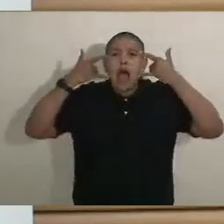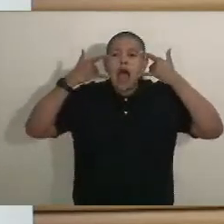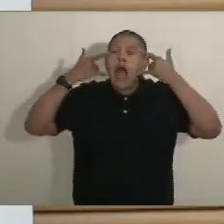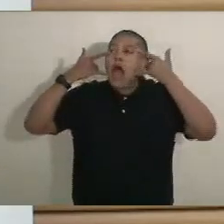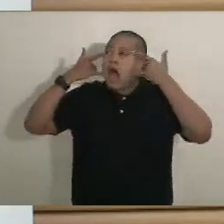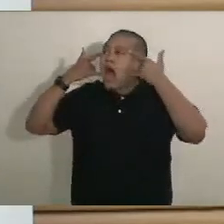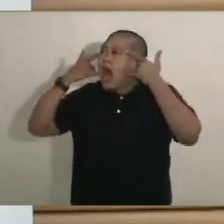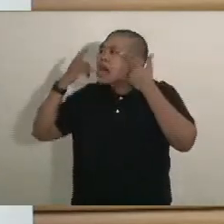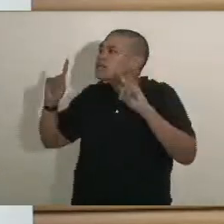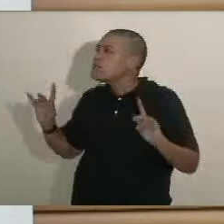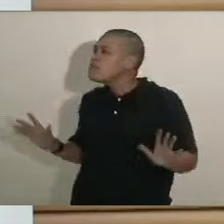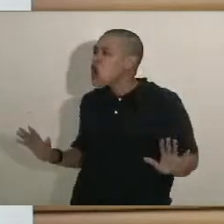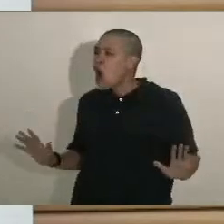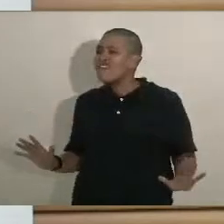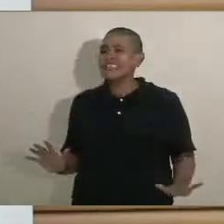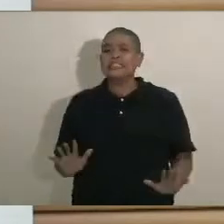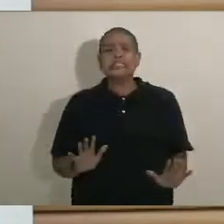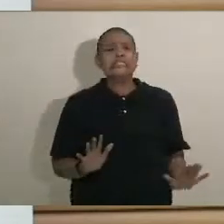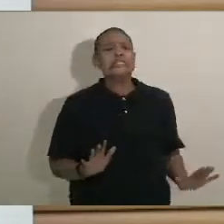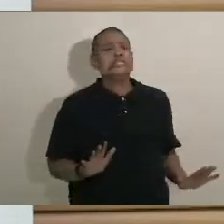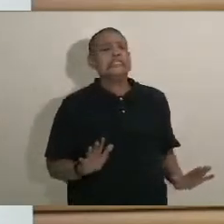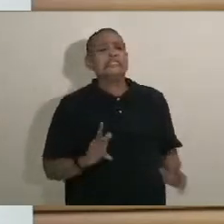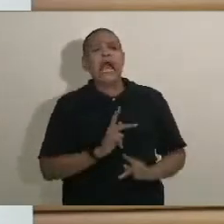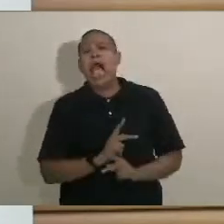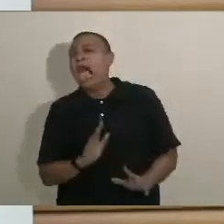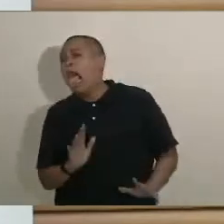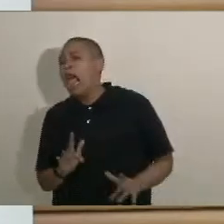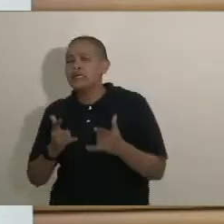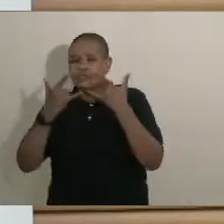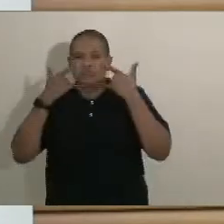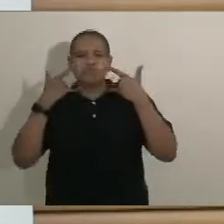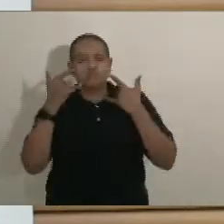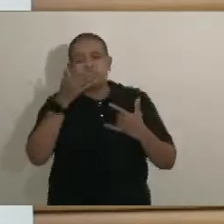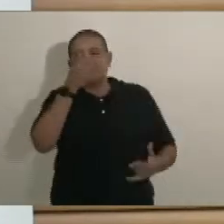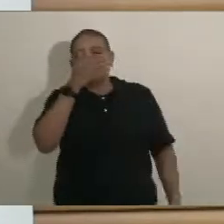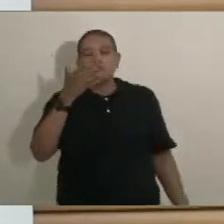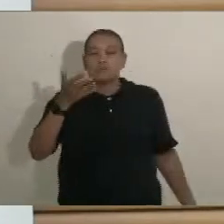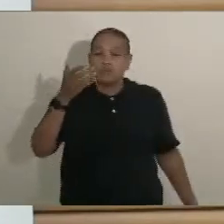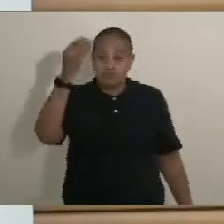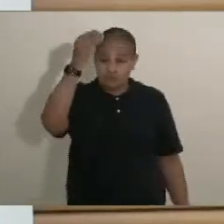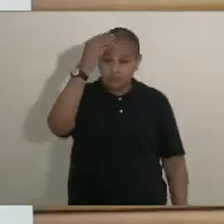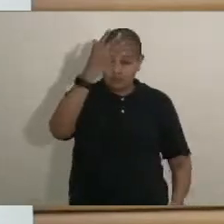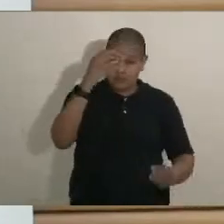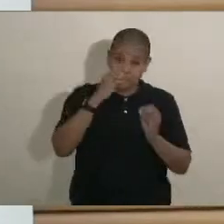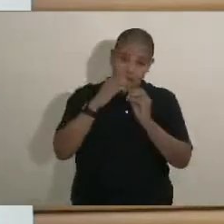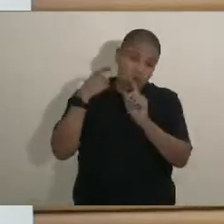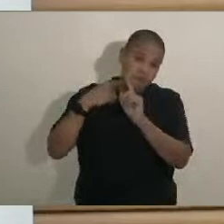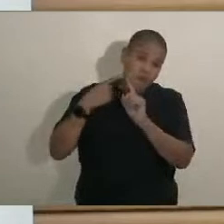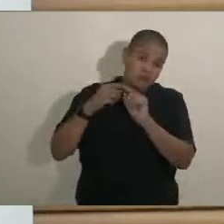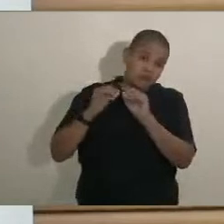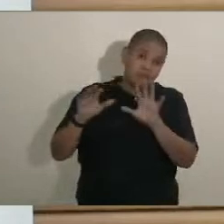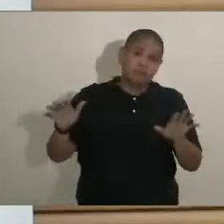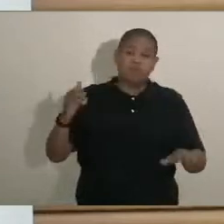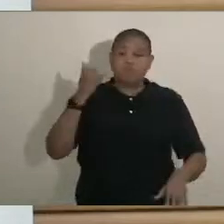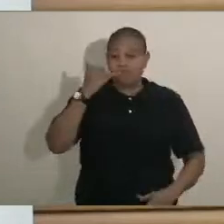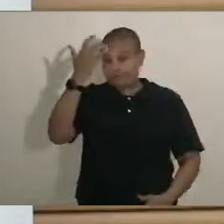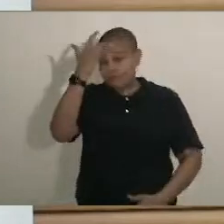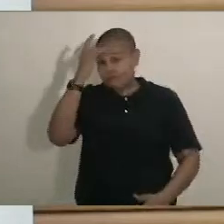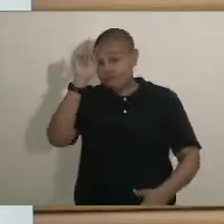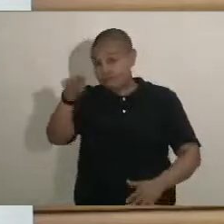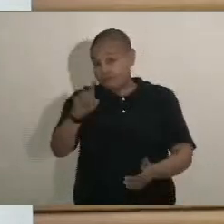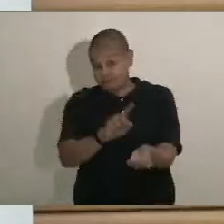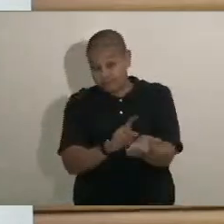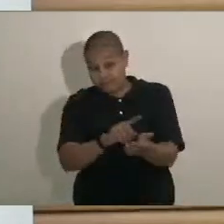in a vulnerable space. But we do expect that you will see more positivity. And if you're ill, go see a doctor, stay